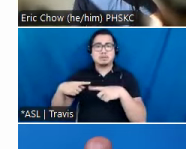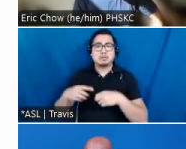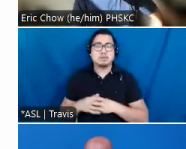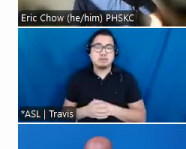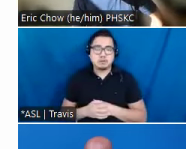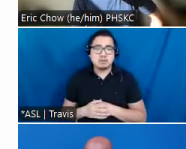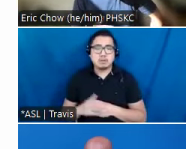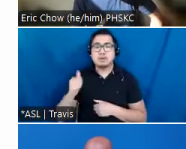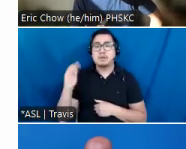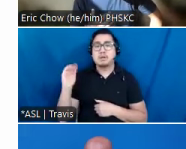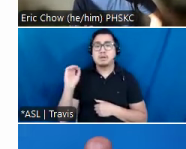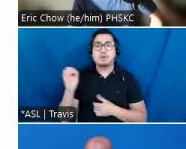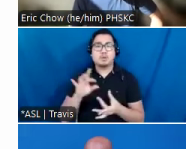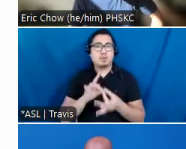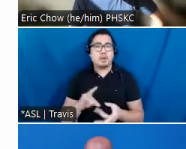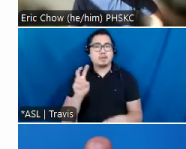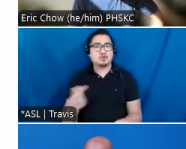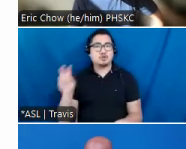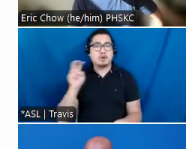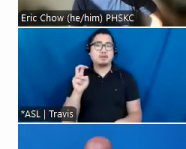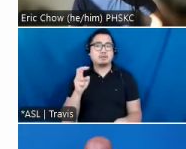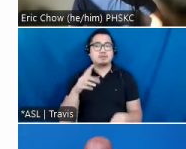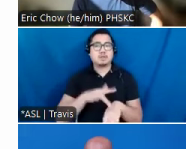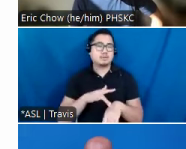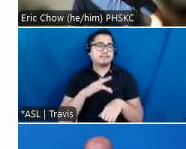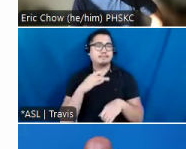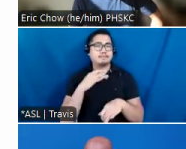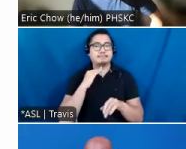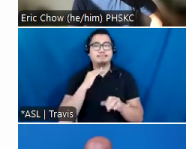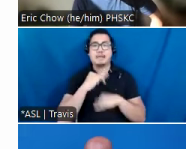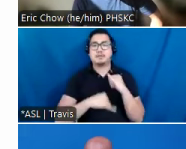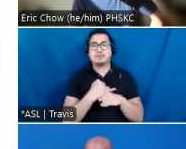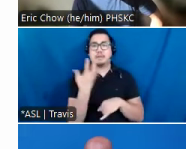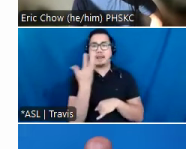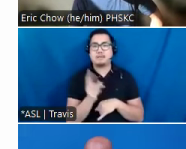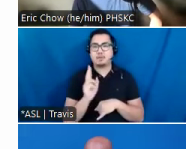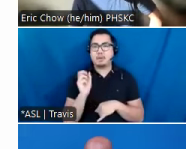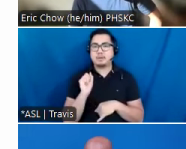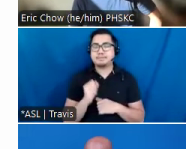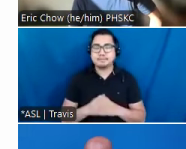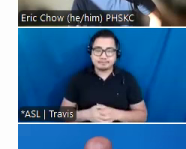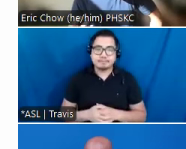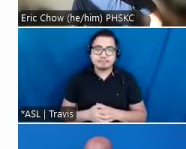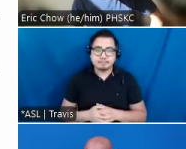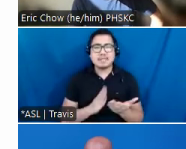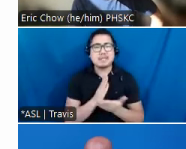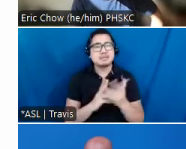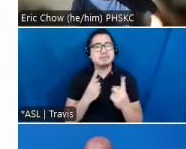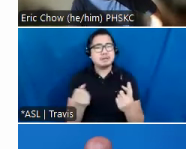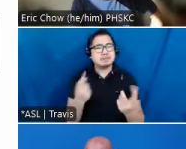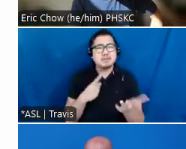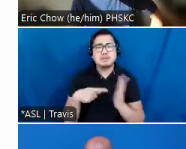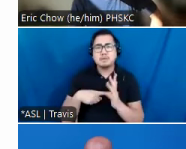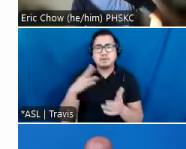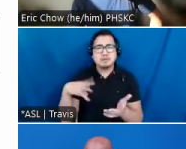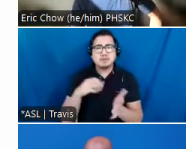were associated with travel internationally, so outside of the US. Some people were asking about, well, what about Washington